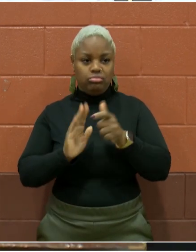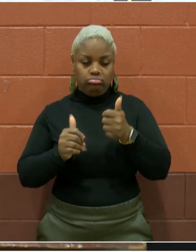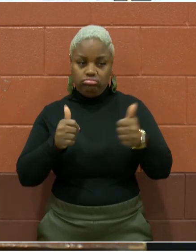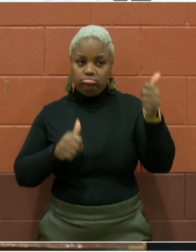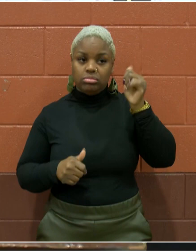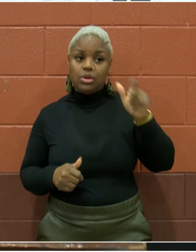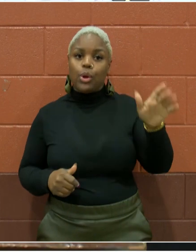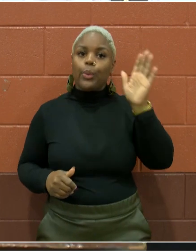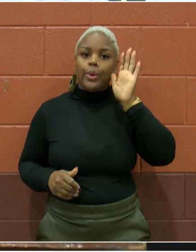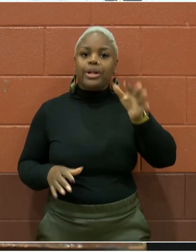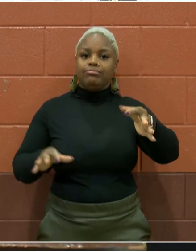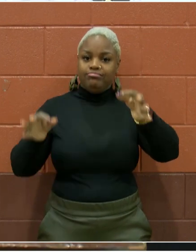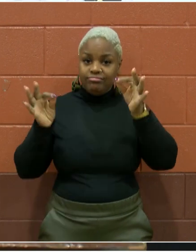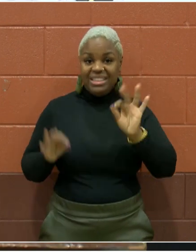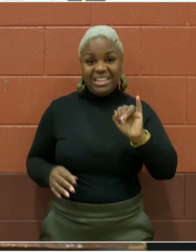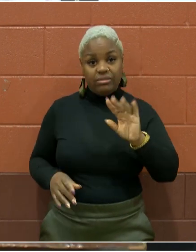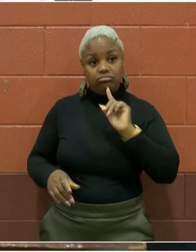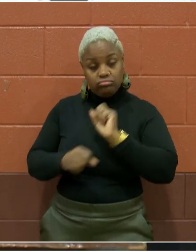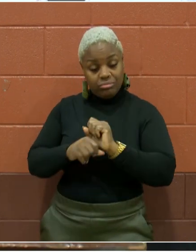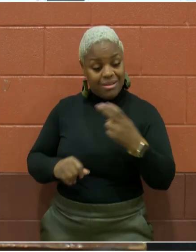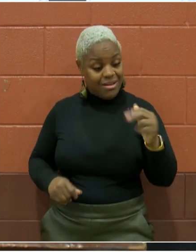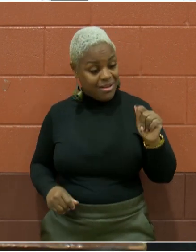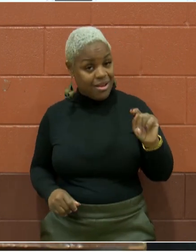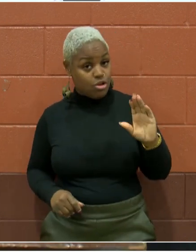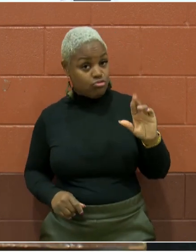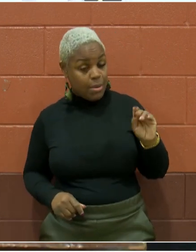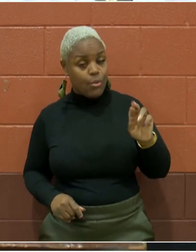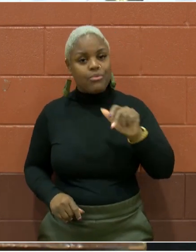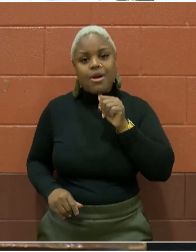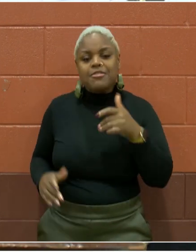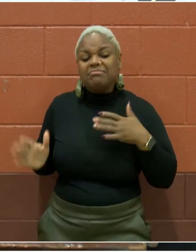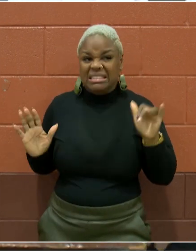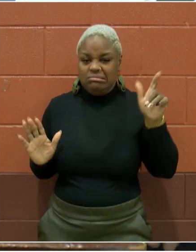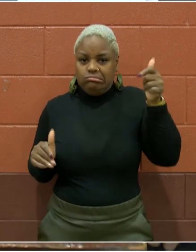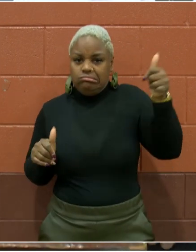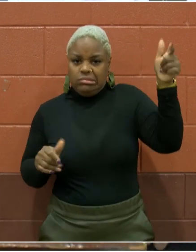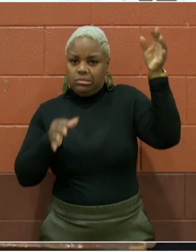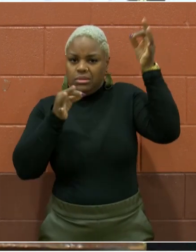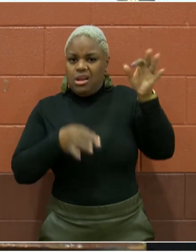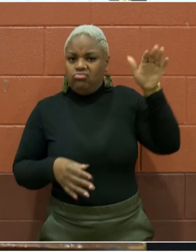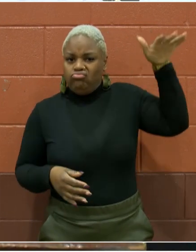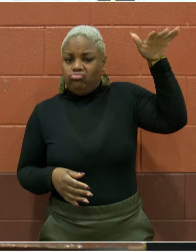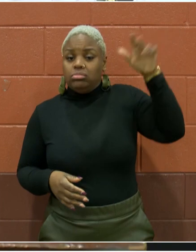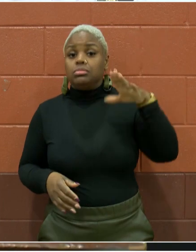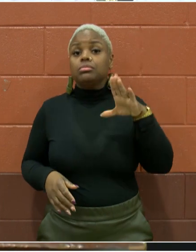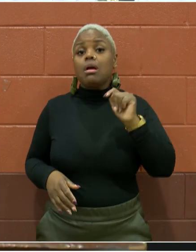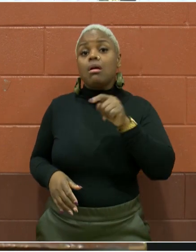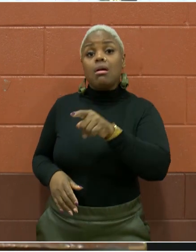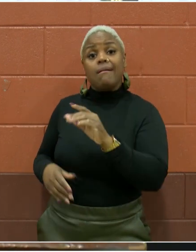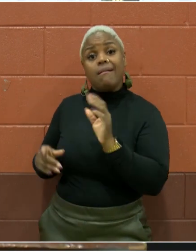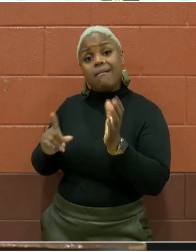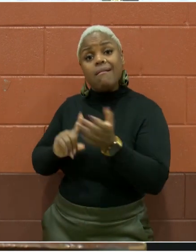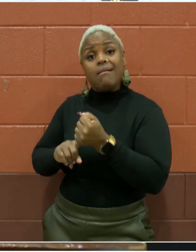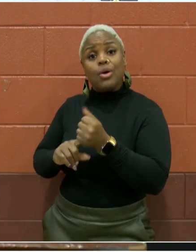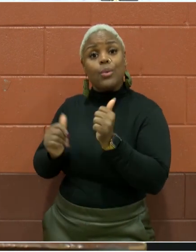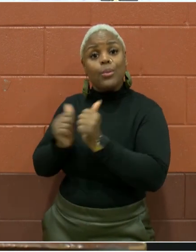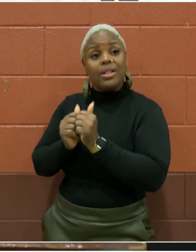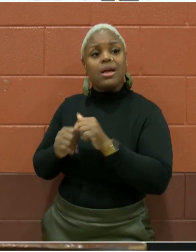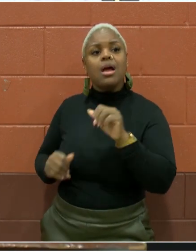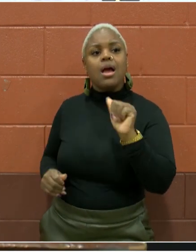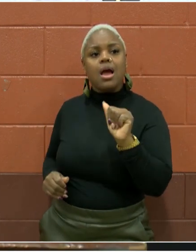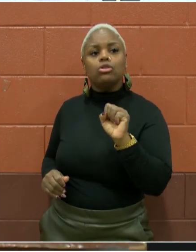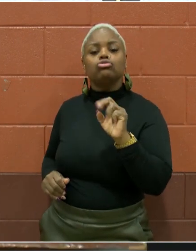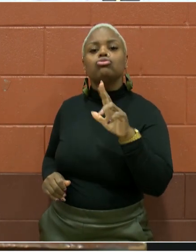crime. So at this point, what I can say to you is that he was arrested and charged with simple assault and resisting arrest. Do you know what